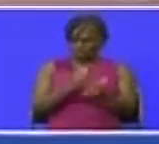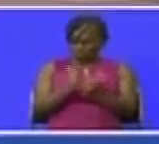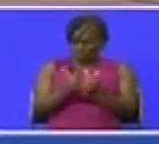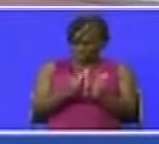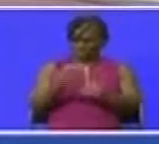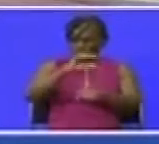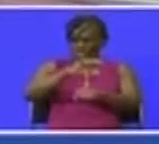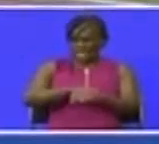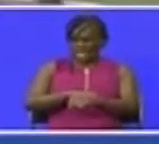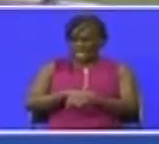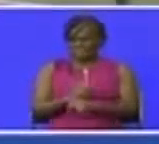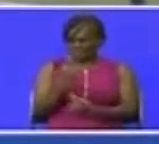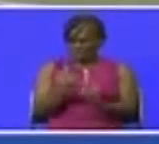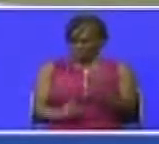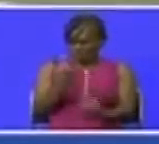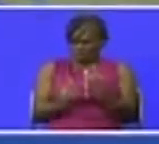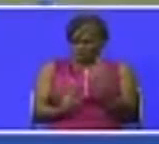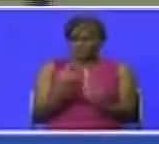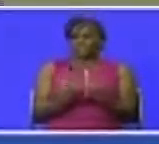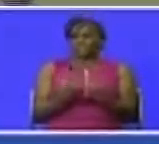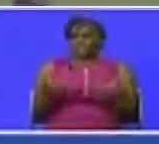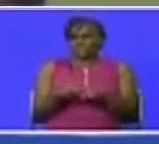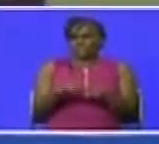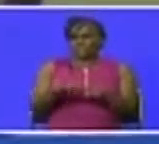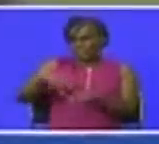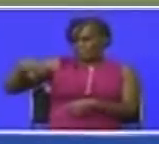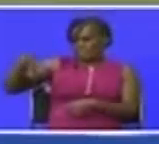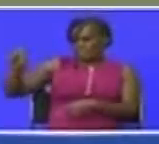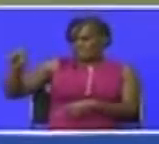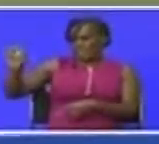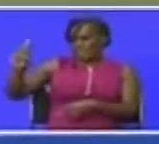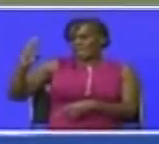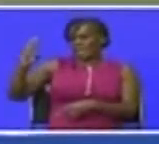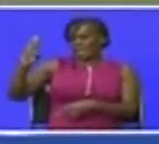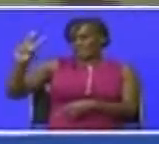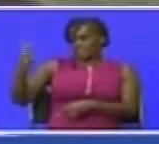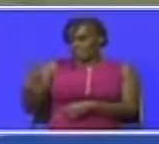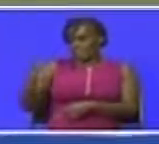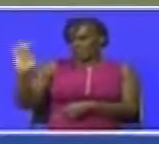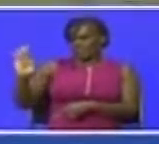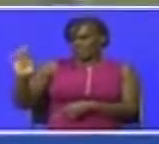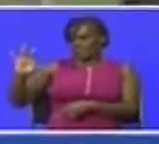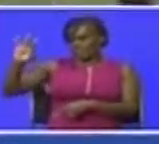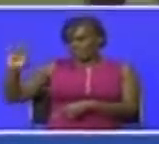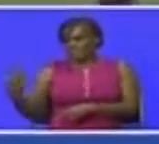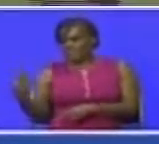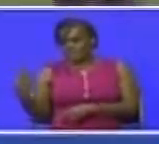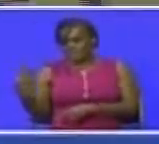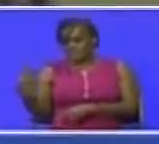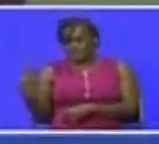of competitors, including former World Marathon champion Luke Kibet, as Peter Imase finished second while Frederick Moranga was third.